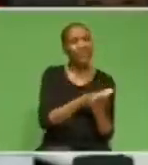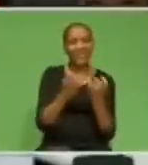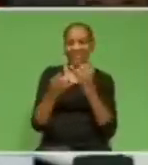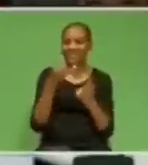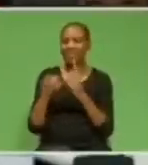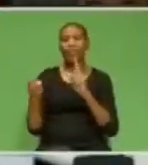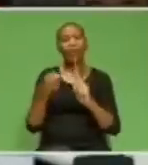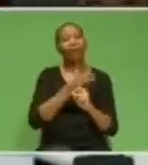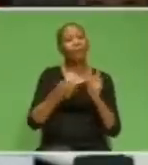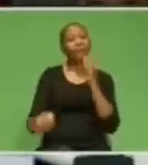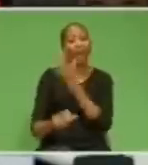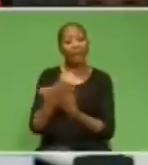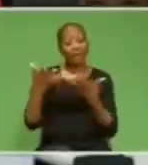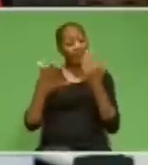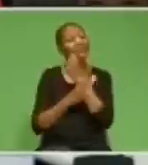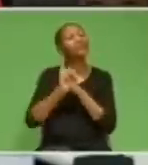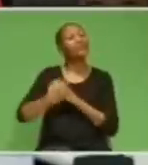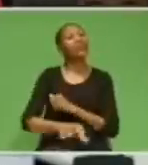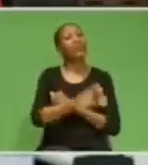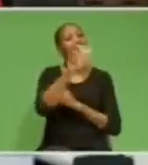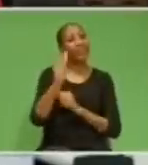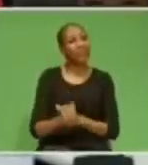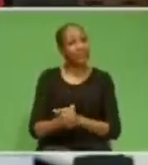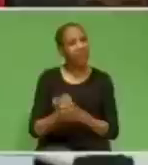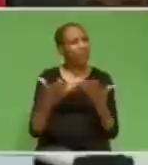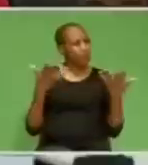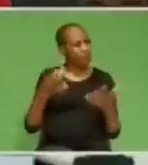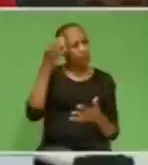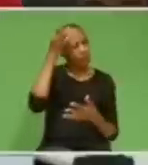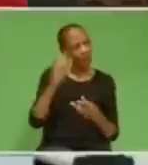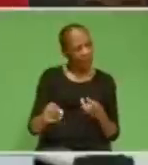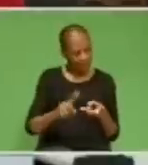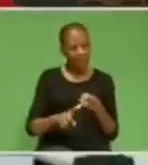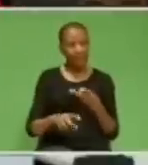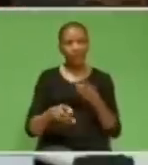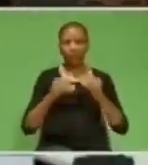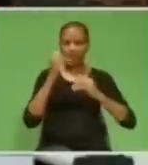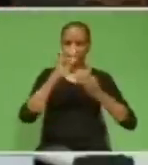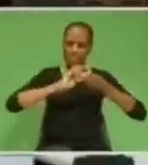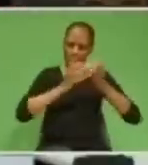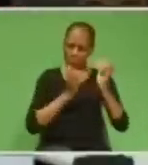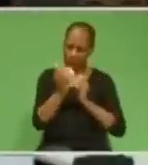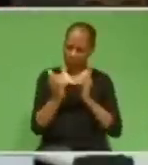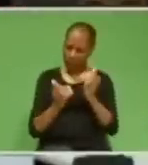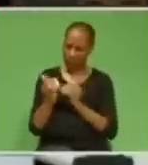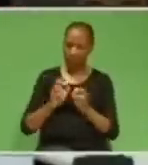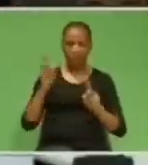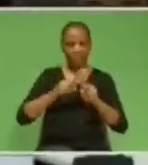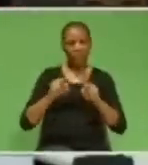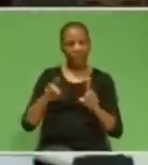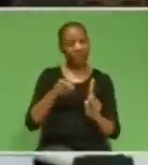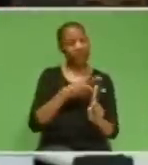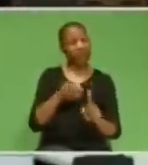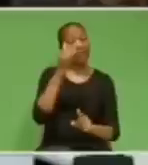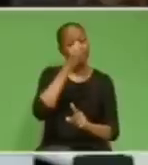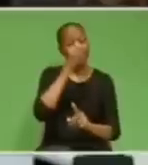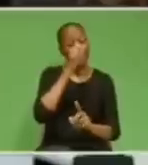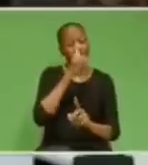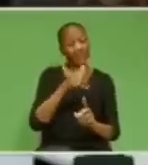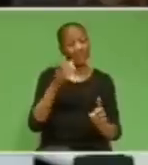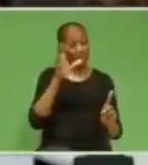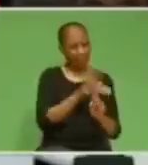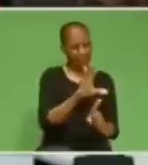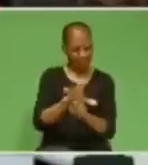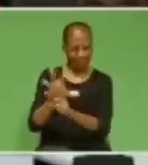sexual assault in this country. In terms of governance and in terms of prioritization of violent crimes against women, there